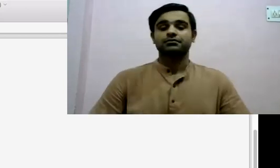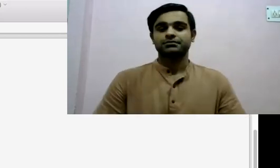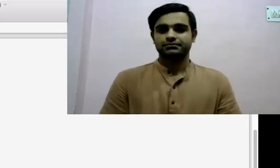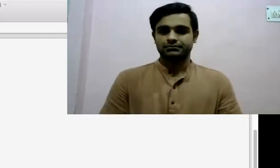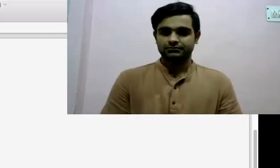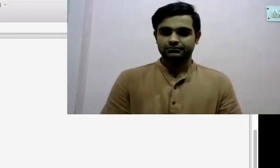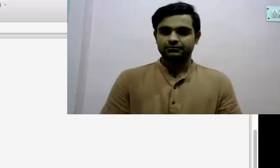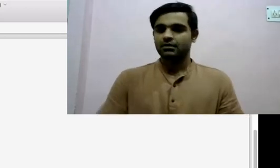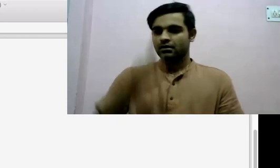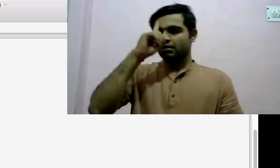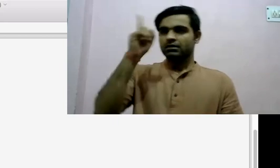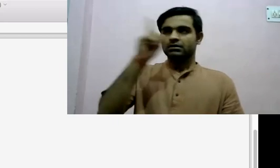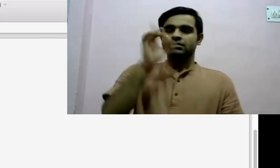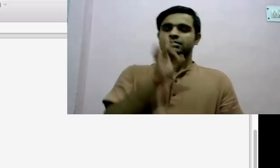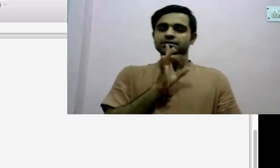headache,